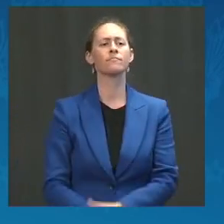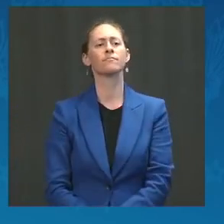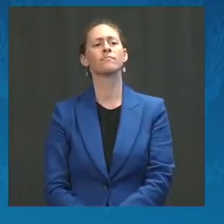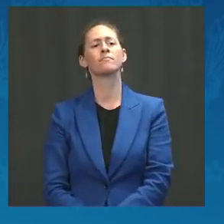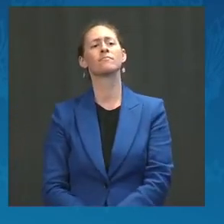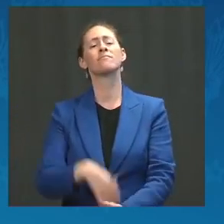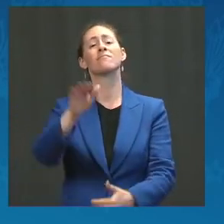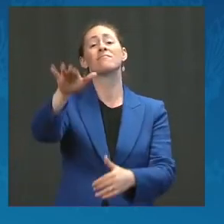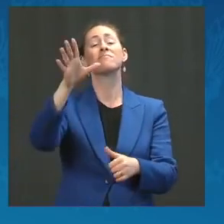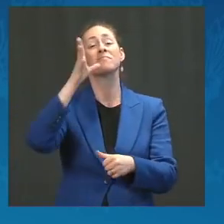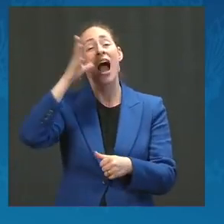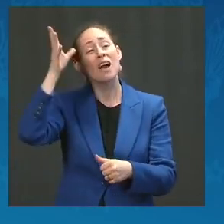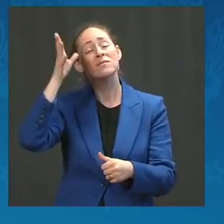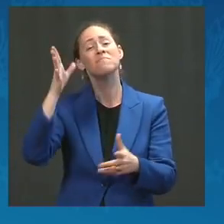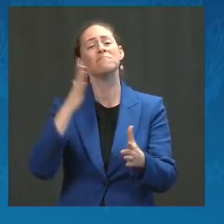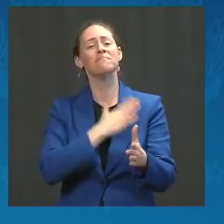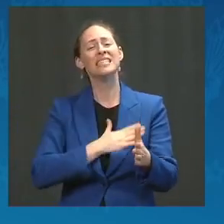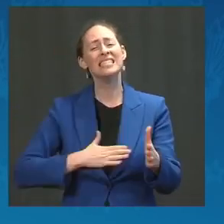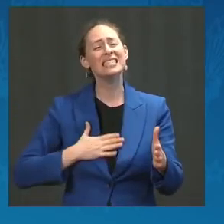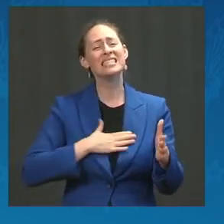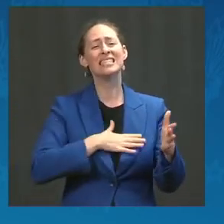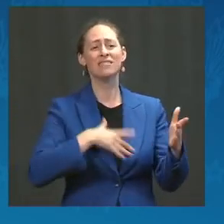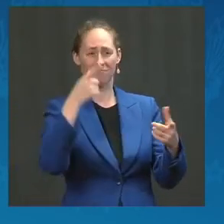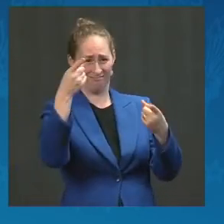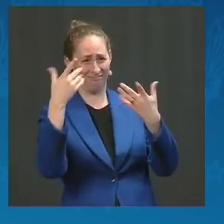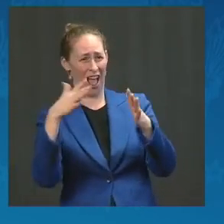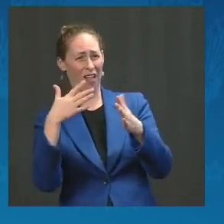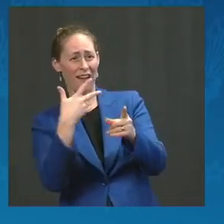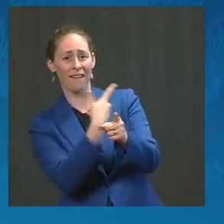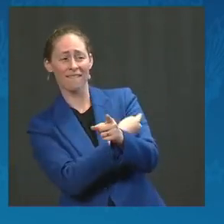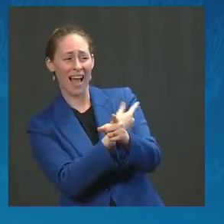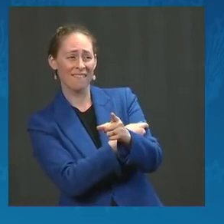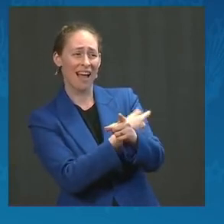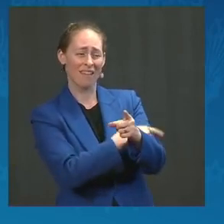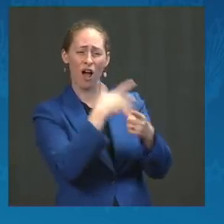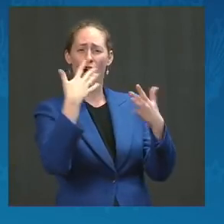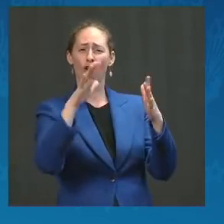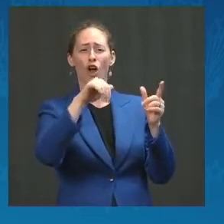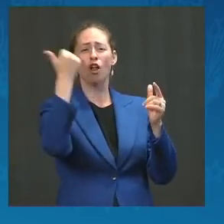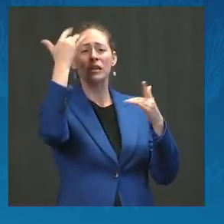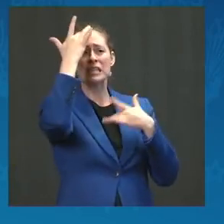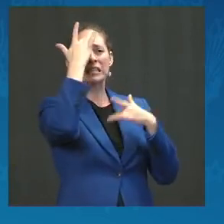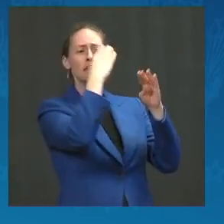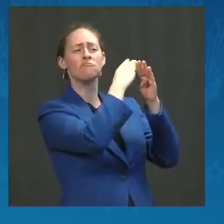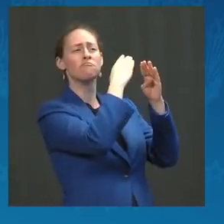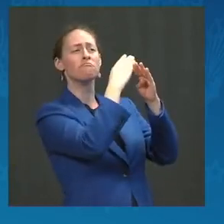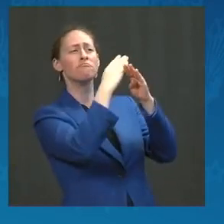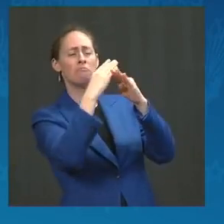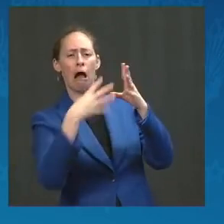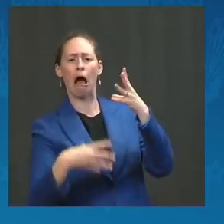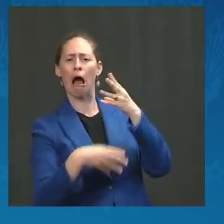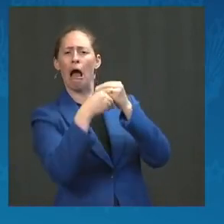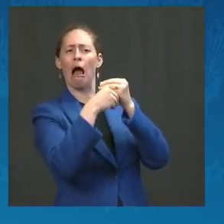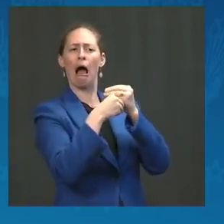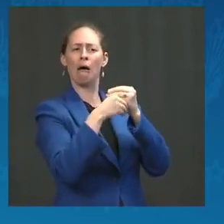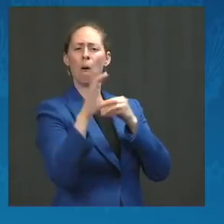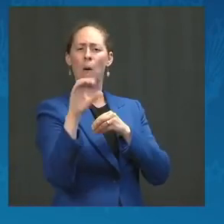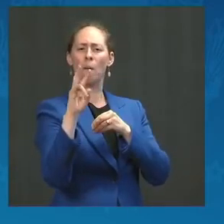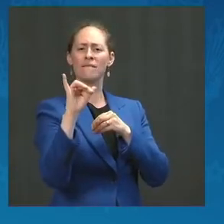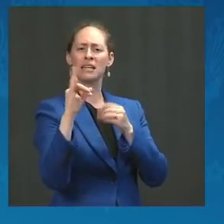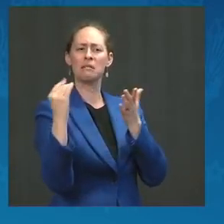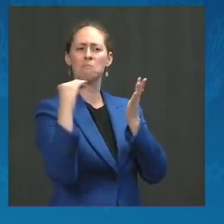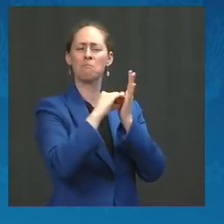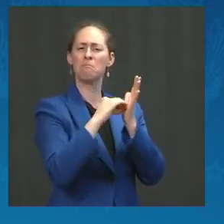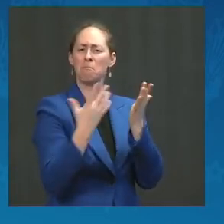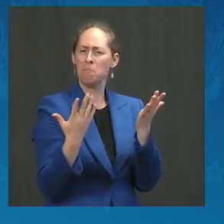things right now. For kids under 12, if and when the vaccines are deemed safe for them, we'll be prepared to